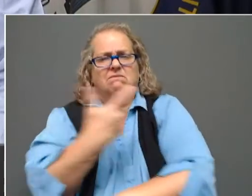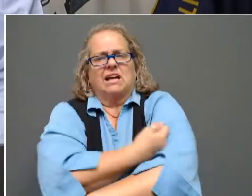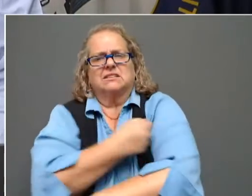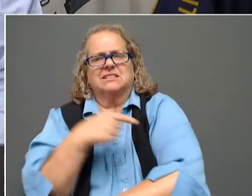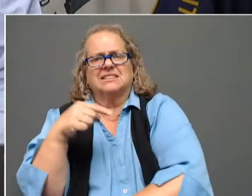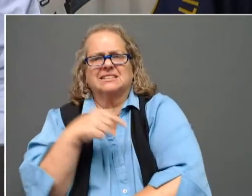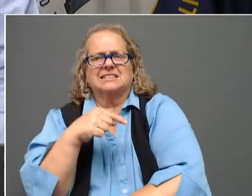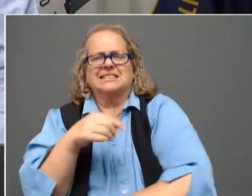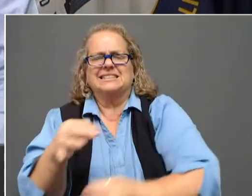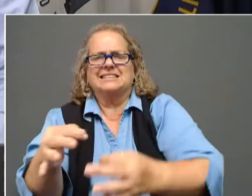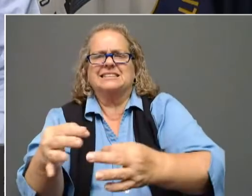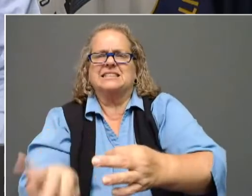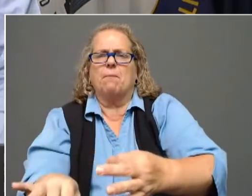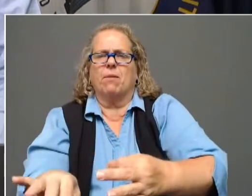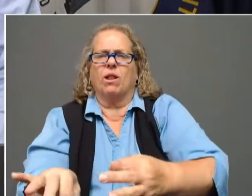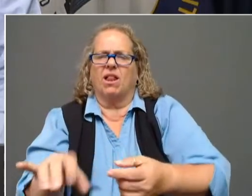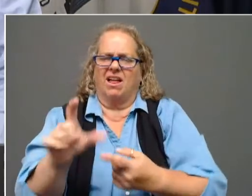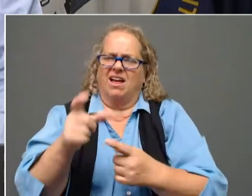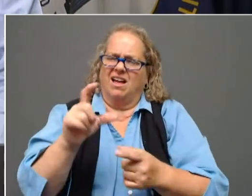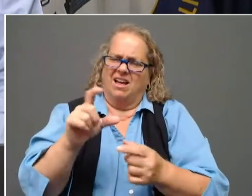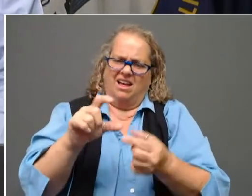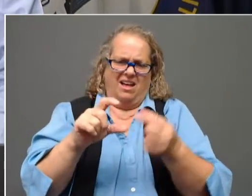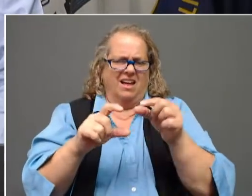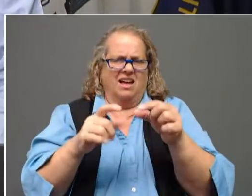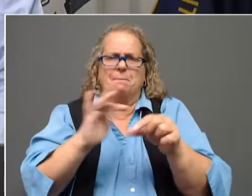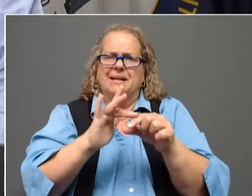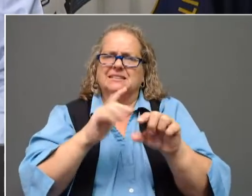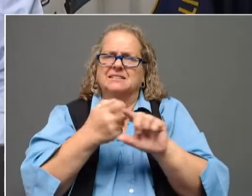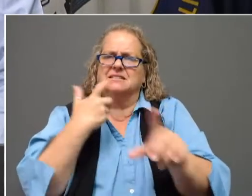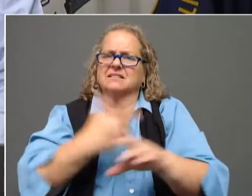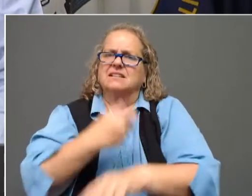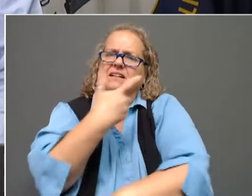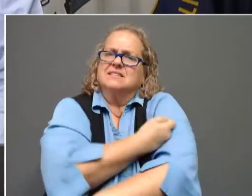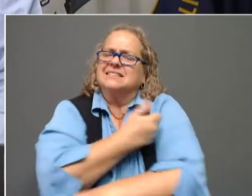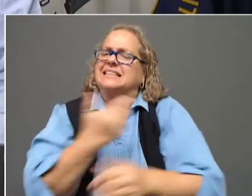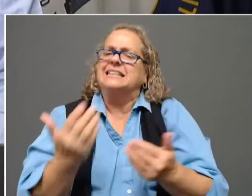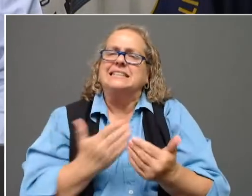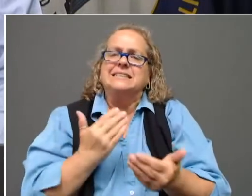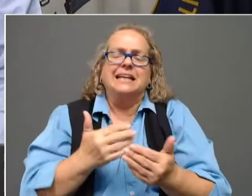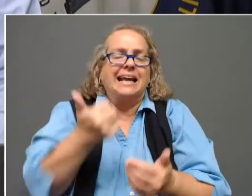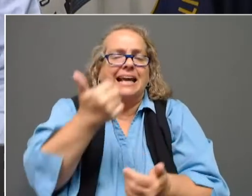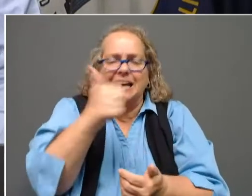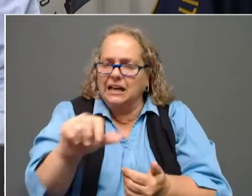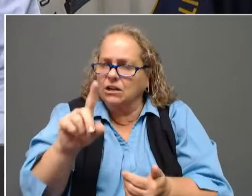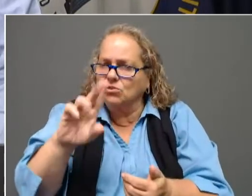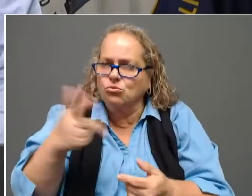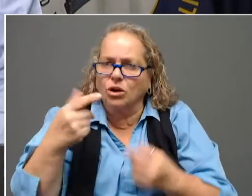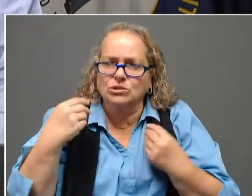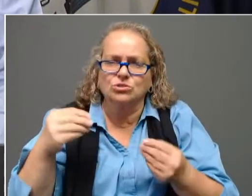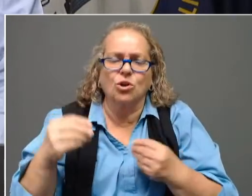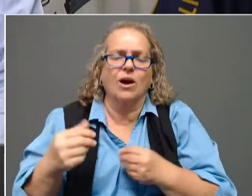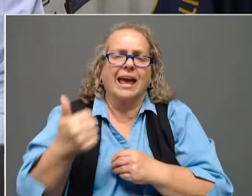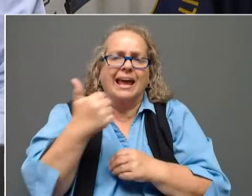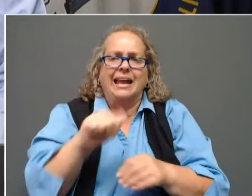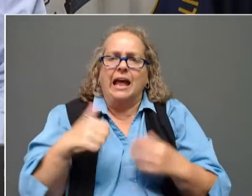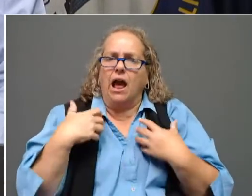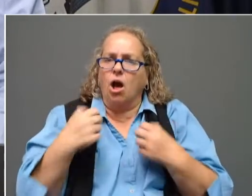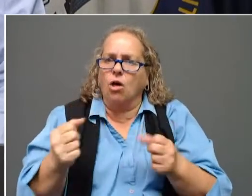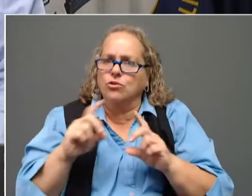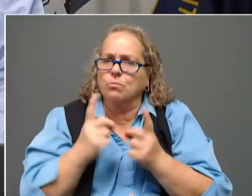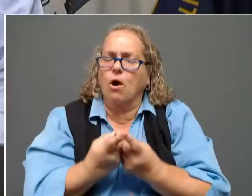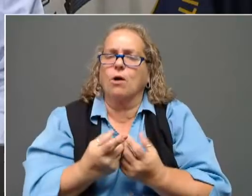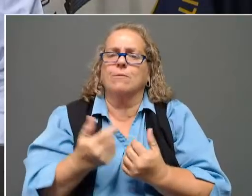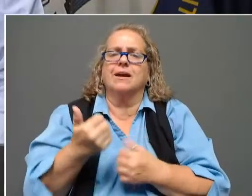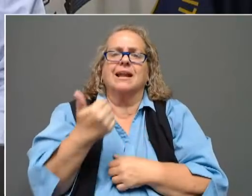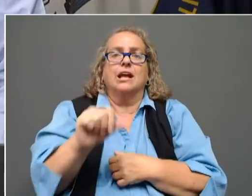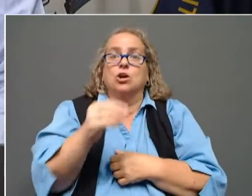in any drugstore, any grocery store, any local health department, and all you got to do is go and get it. And